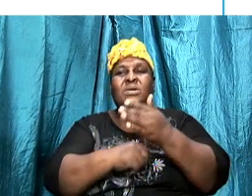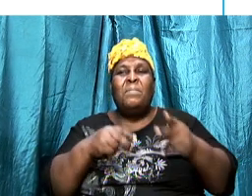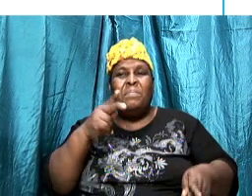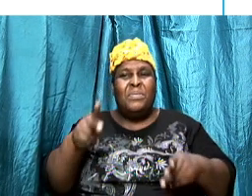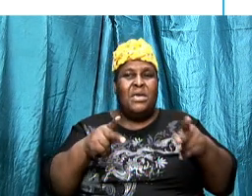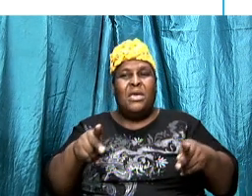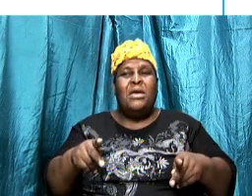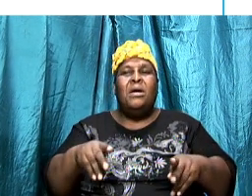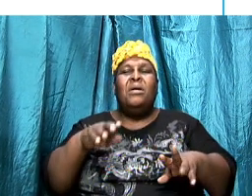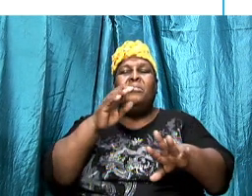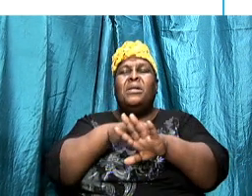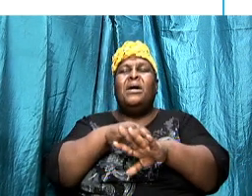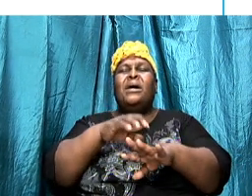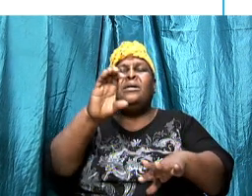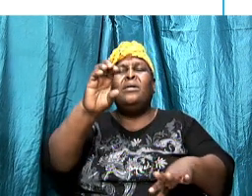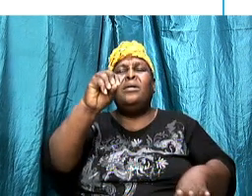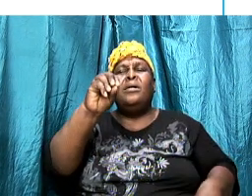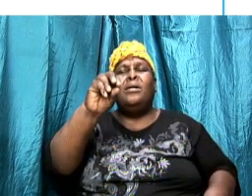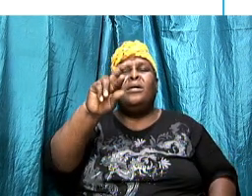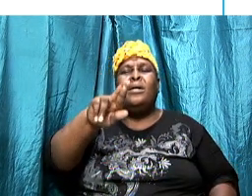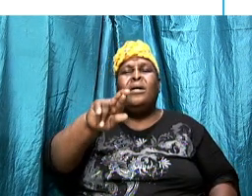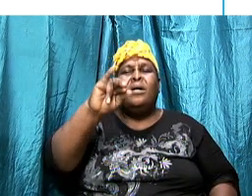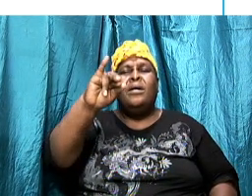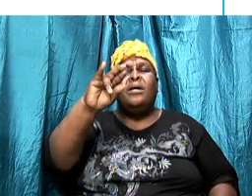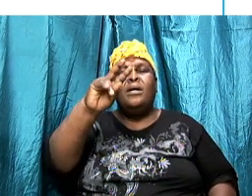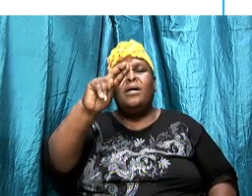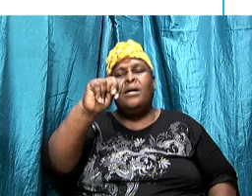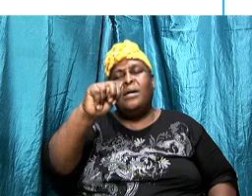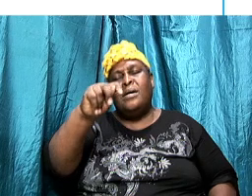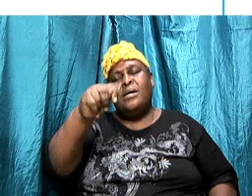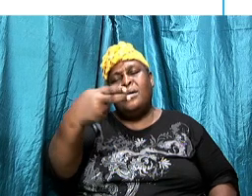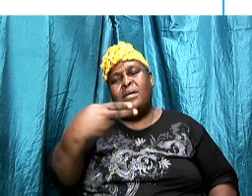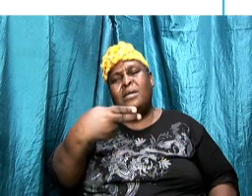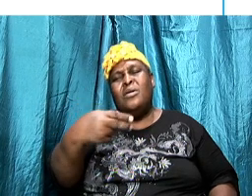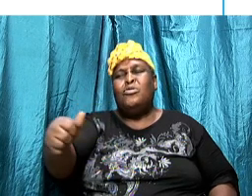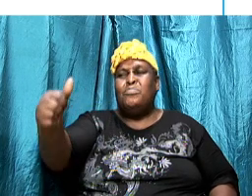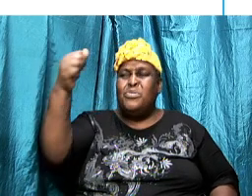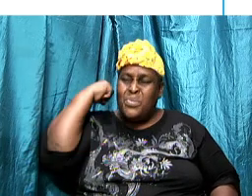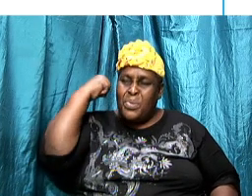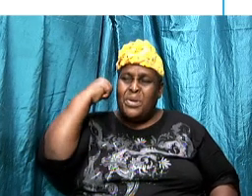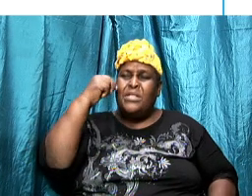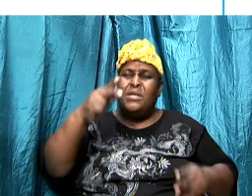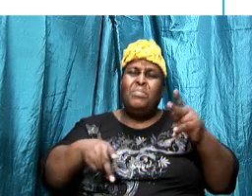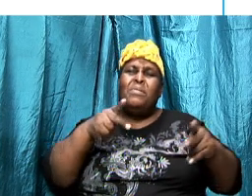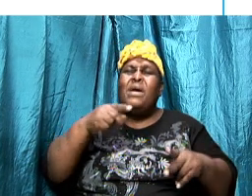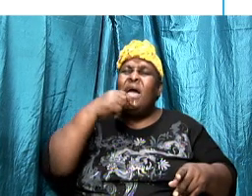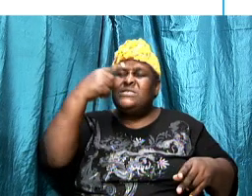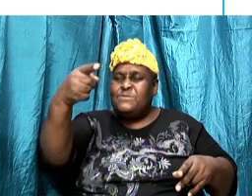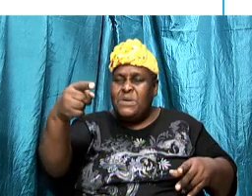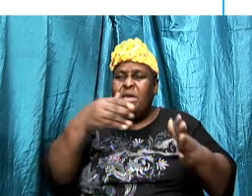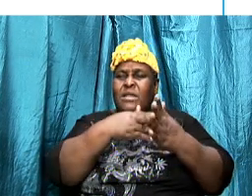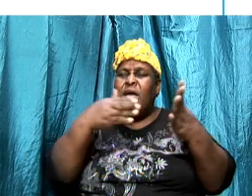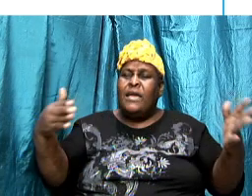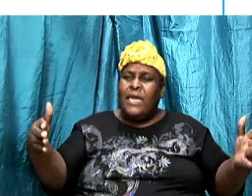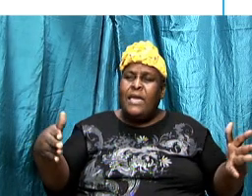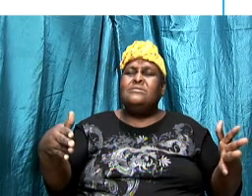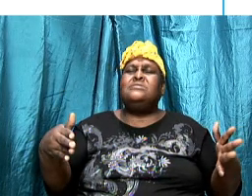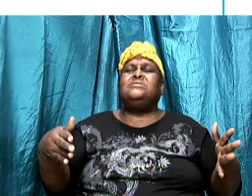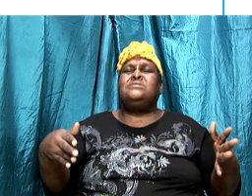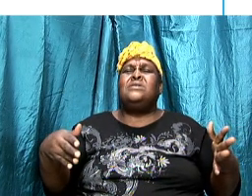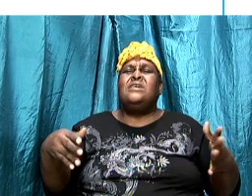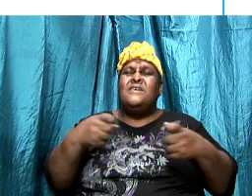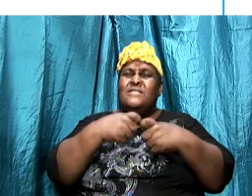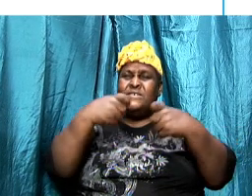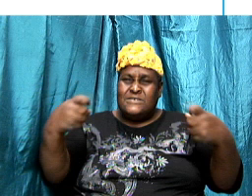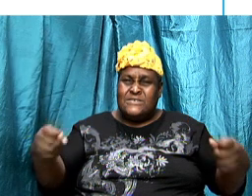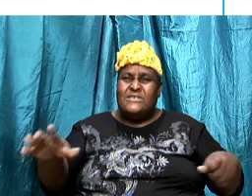at Corinth, and because Paul was rebuking them and Paul was speaking out against the immoral